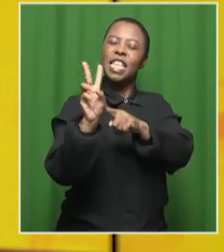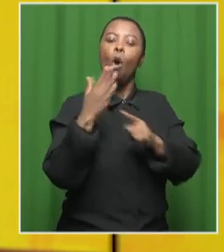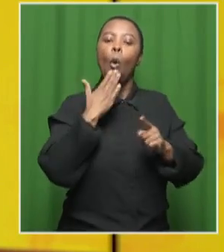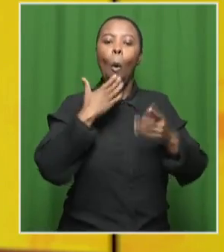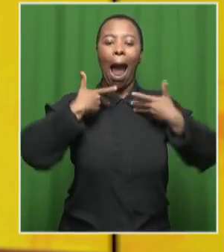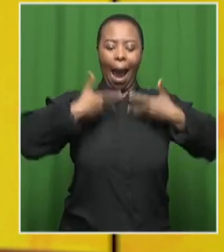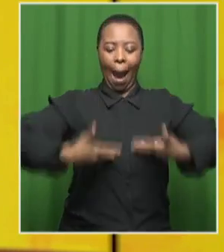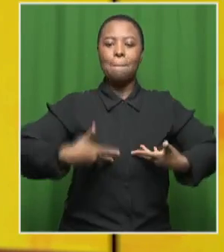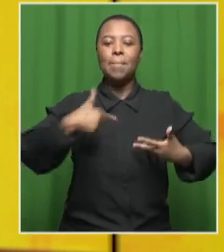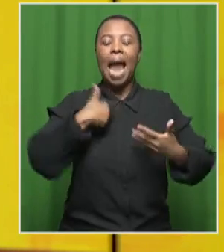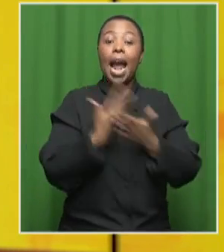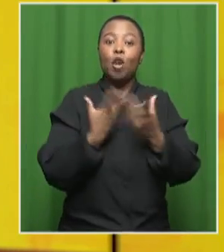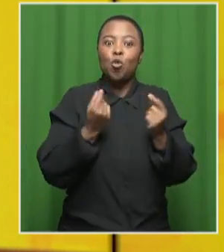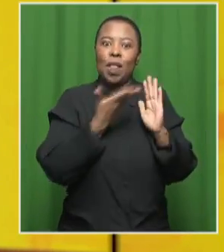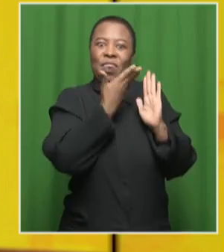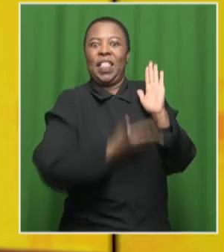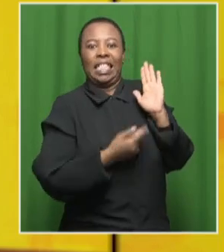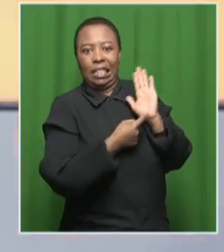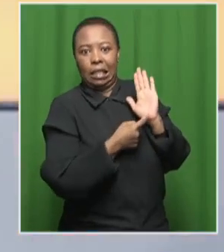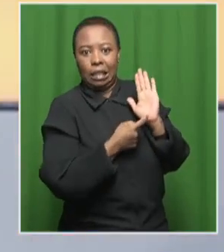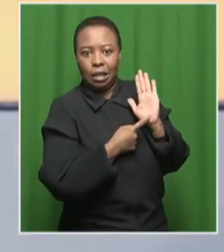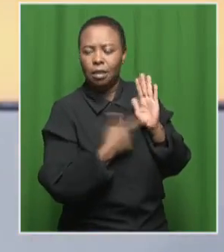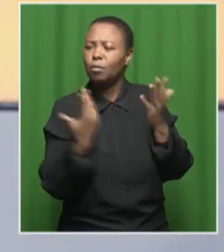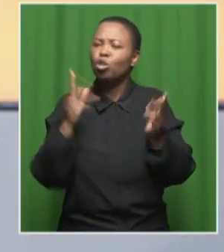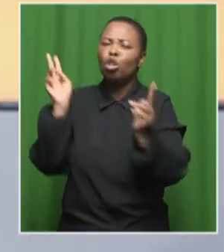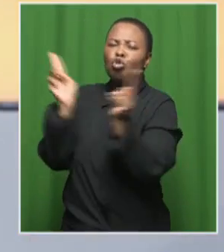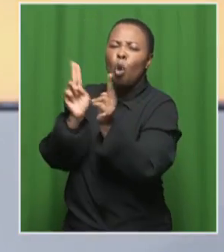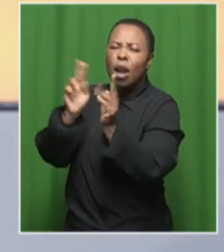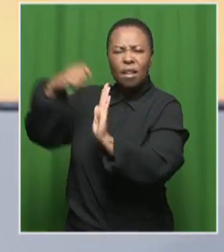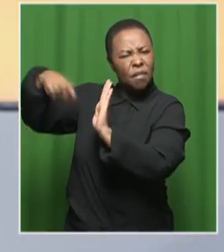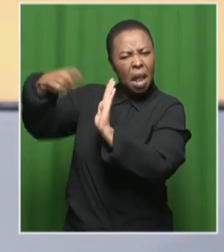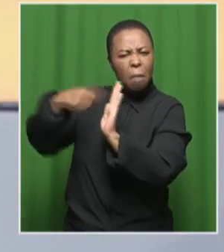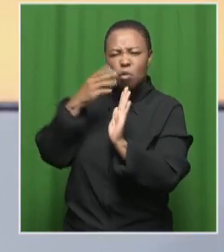what I can do. Love that. And when we talk short films, what are we talking about?